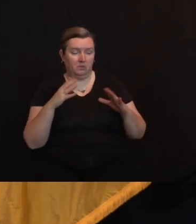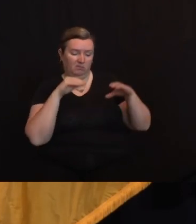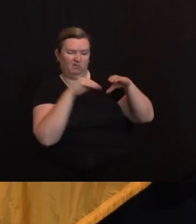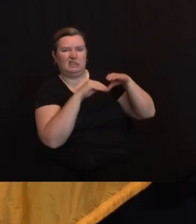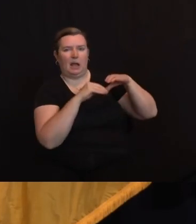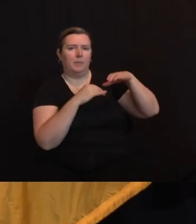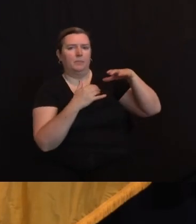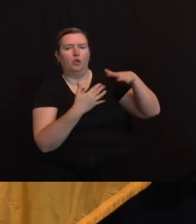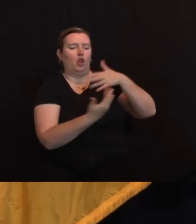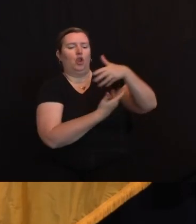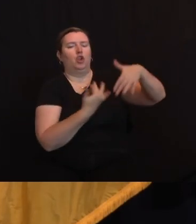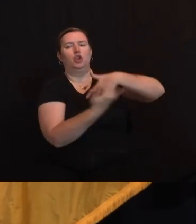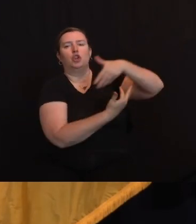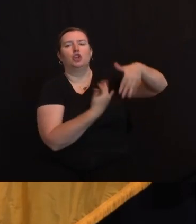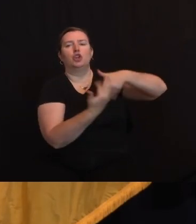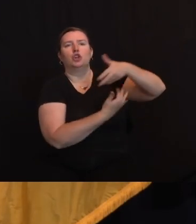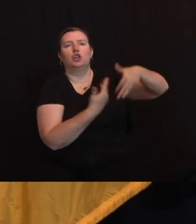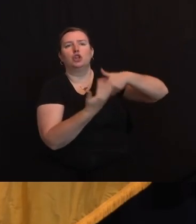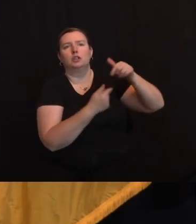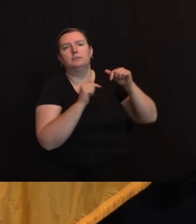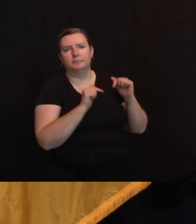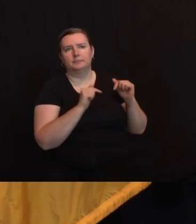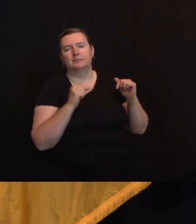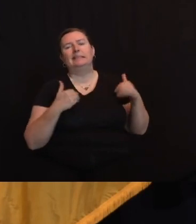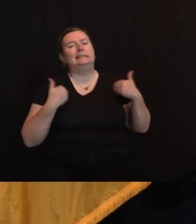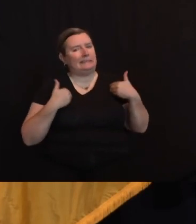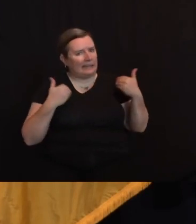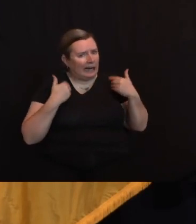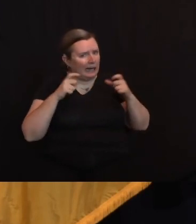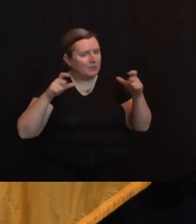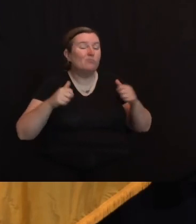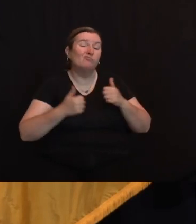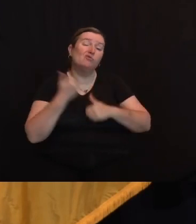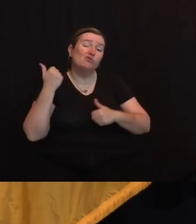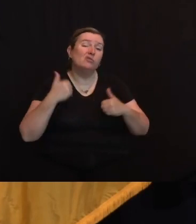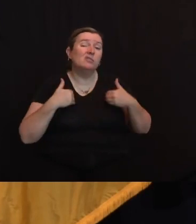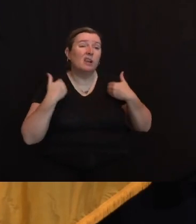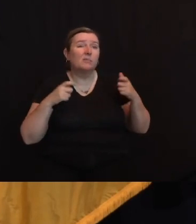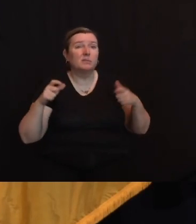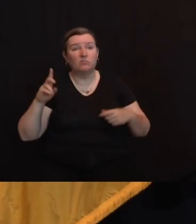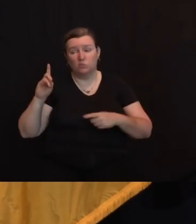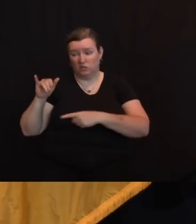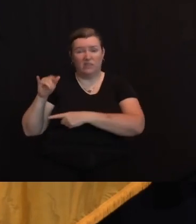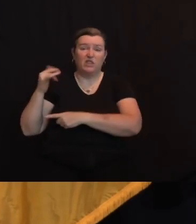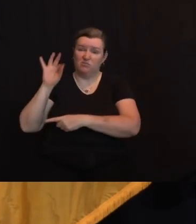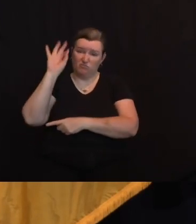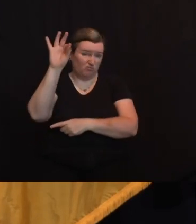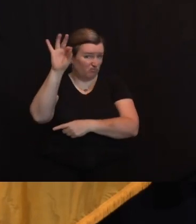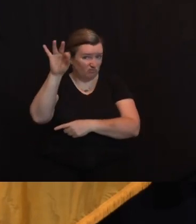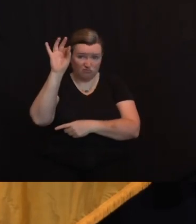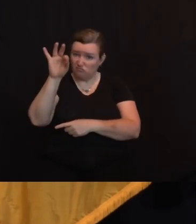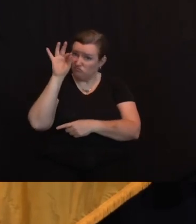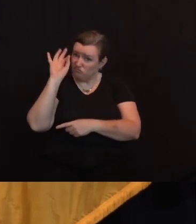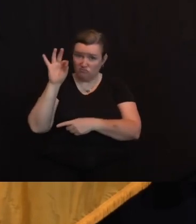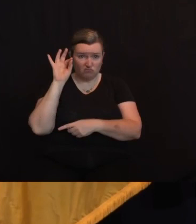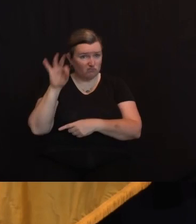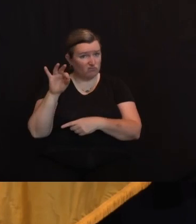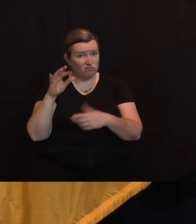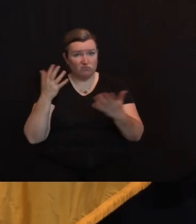that's happening too much among young people. And Judy's been preaching this of late, and I would just add